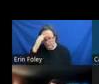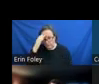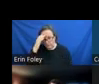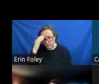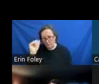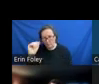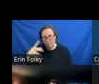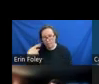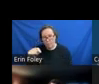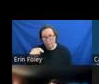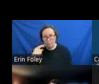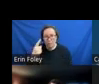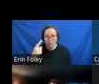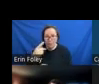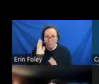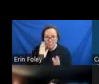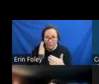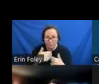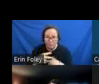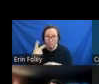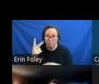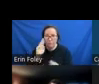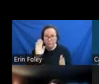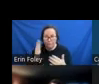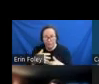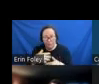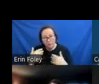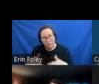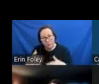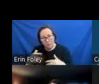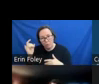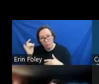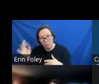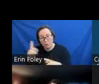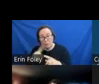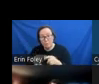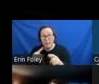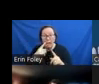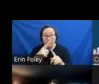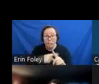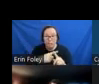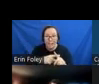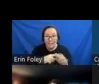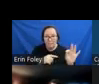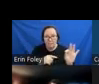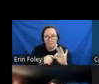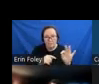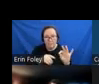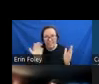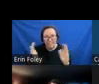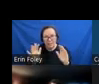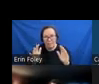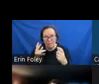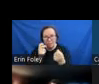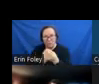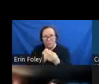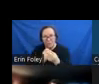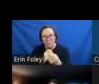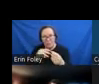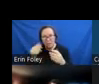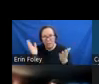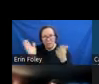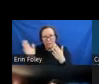services still almost always cost more than the housing expenses. And we can understand why this is if